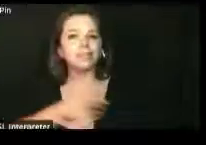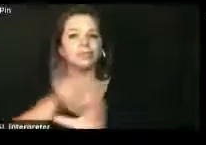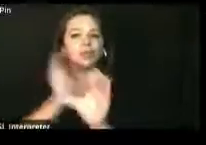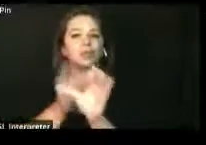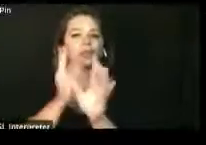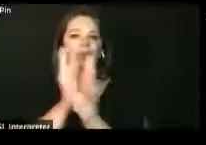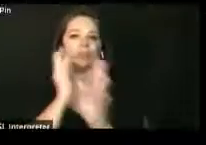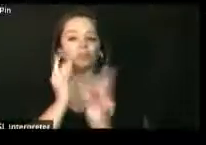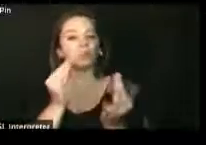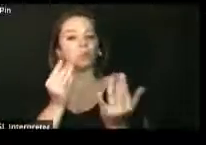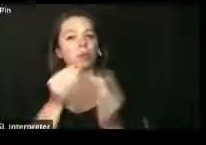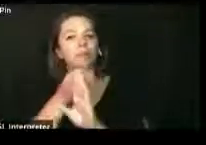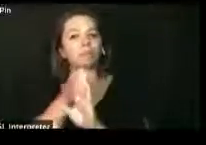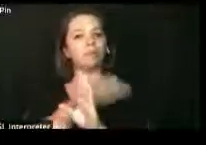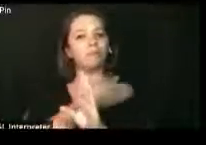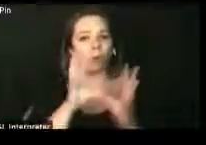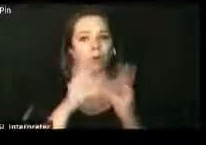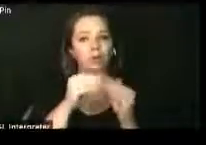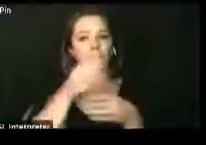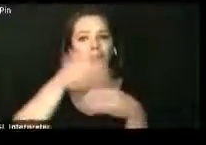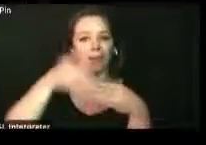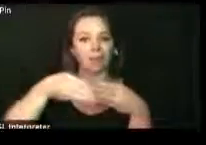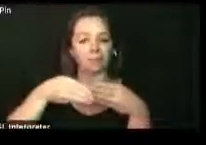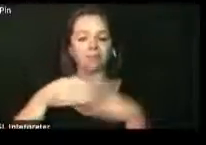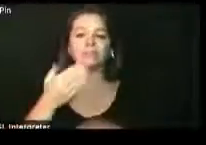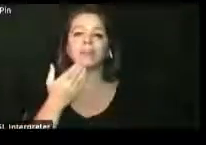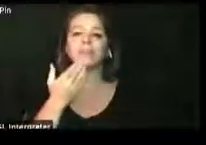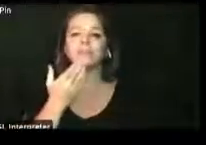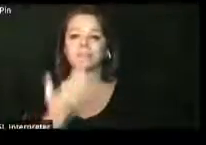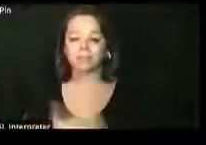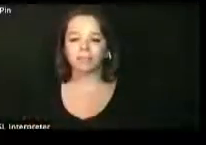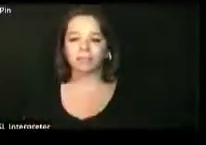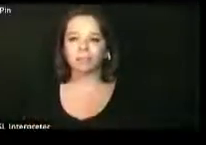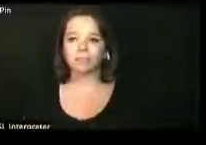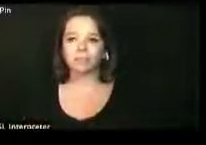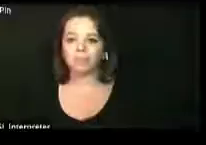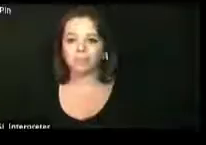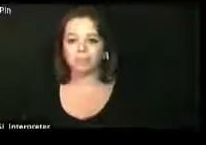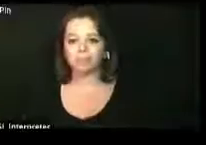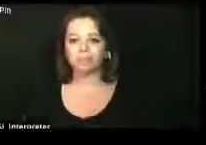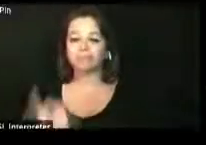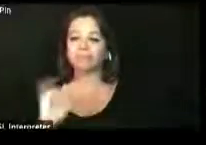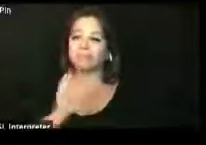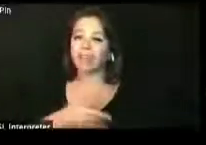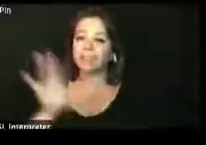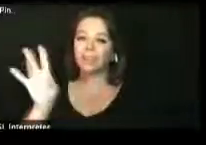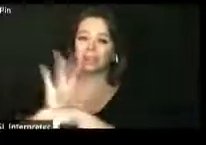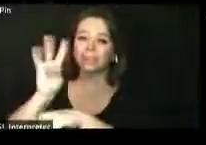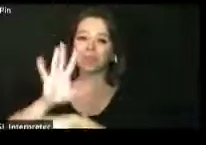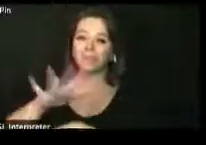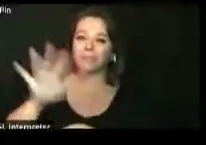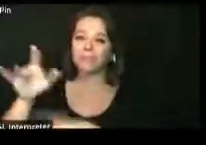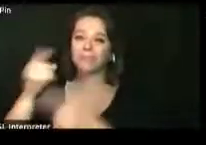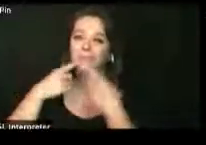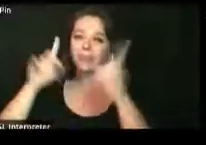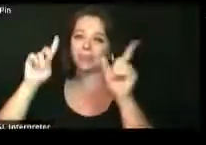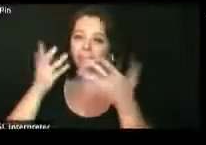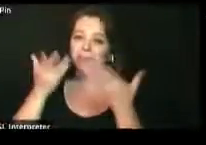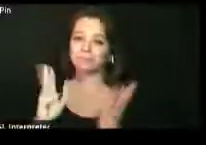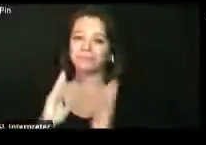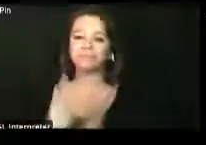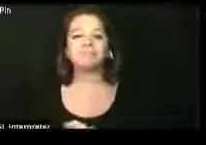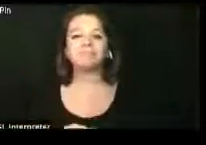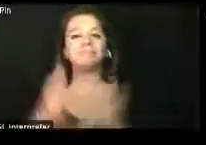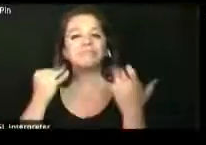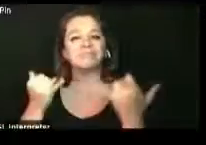meeting ends. Thank you. Is our 7:55 announcement? All right, now I would like to ask those